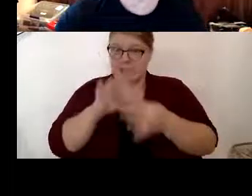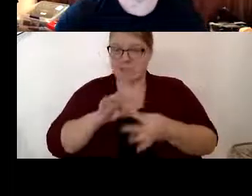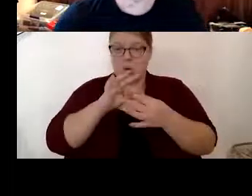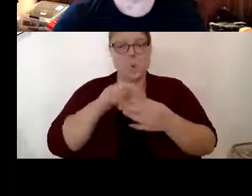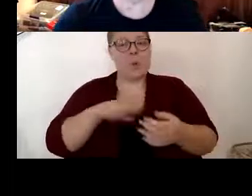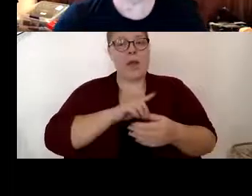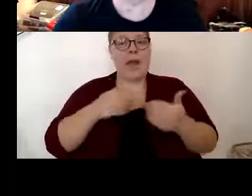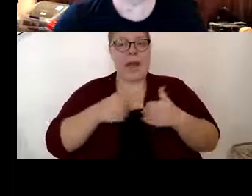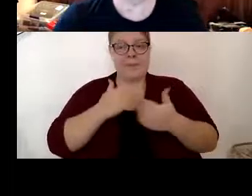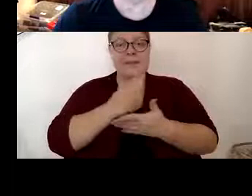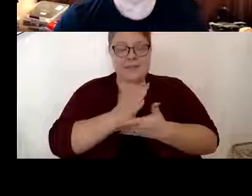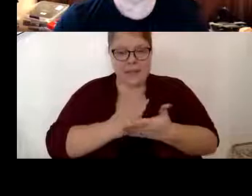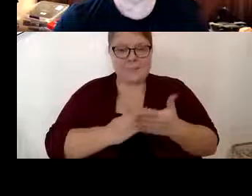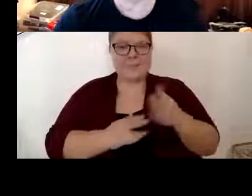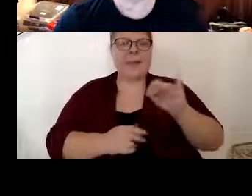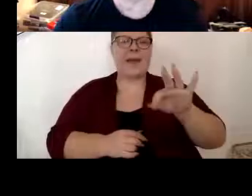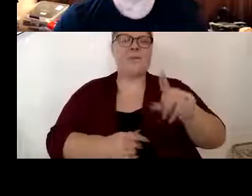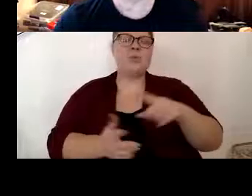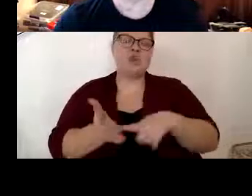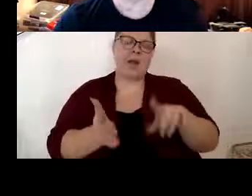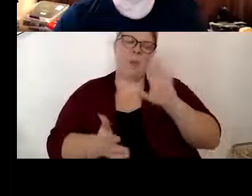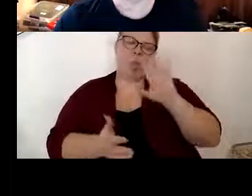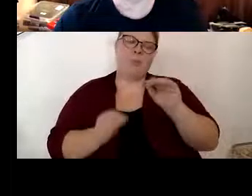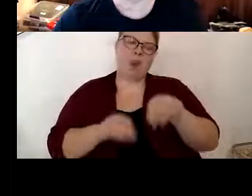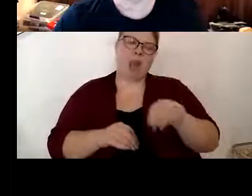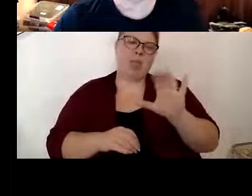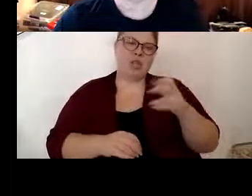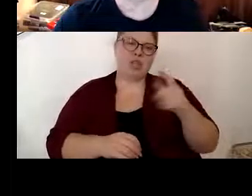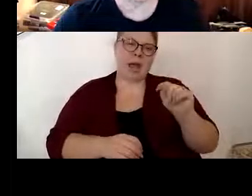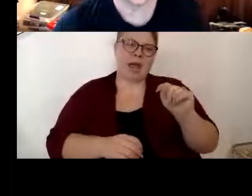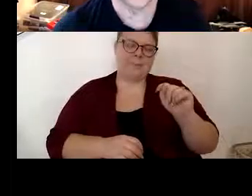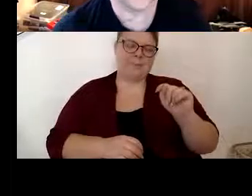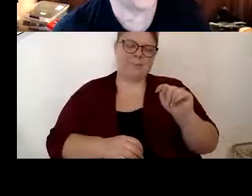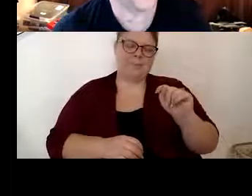of those. If you go to, and I'll put this in the text box,